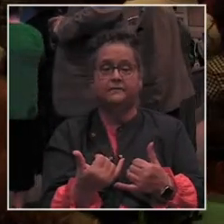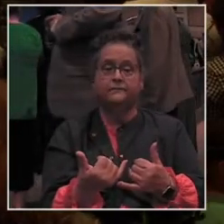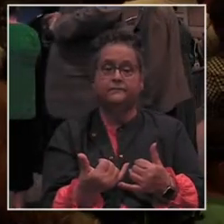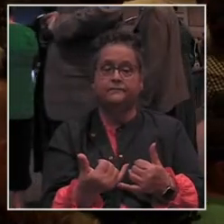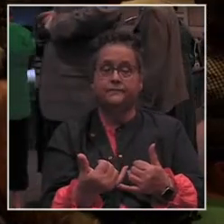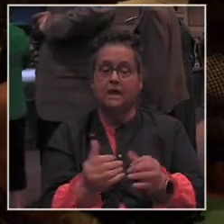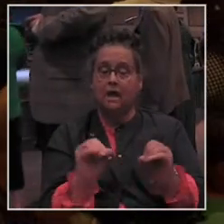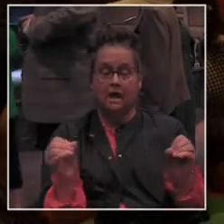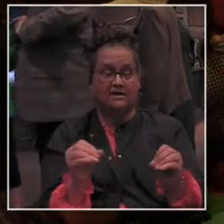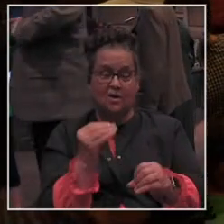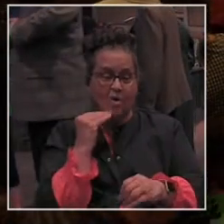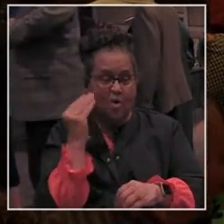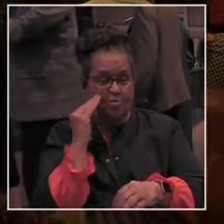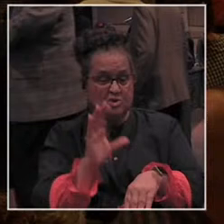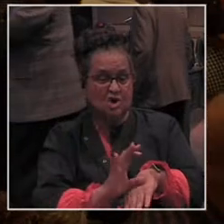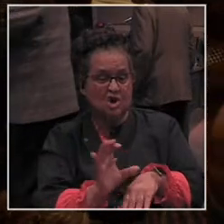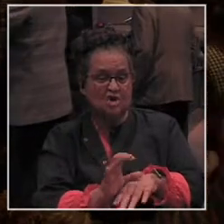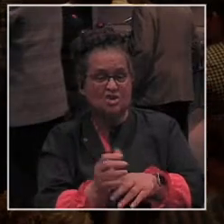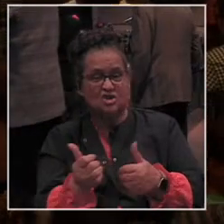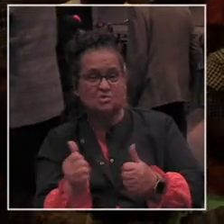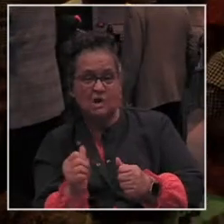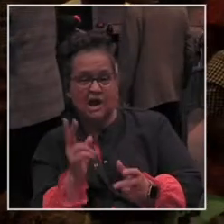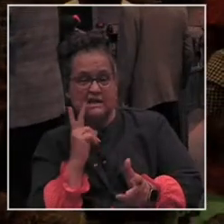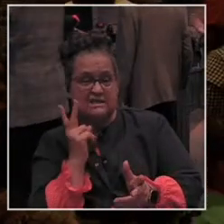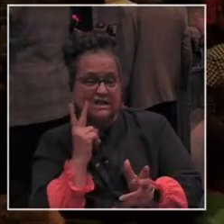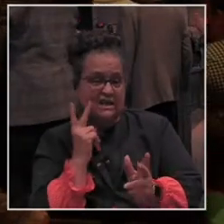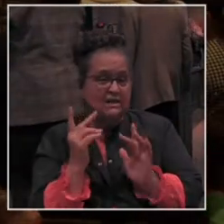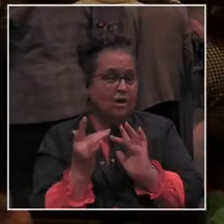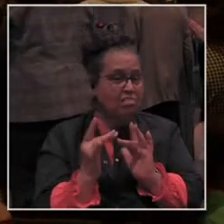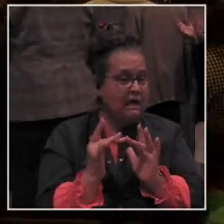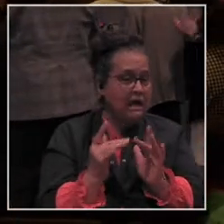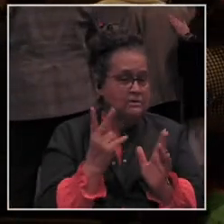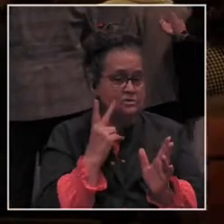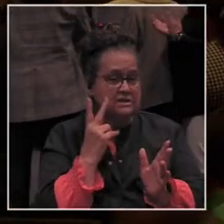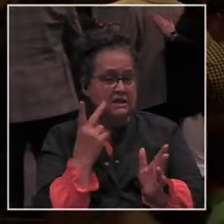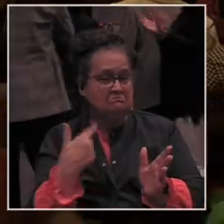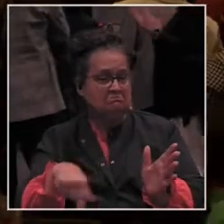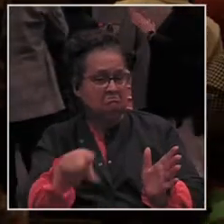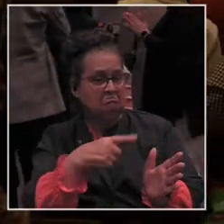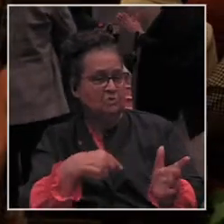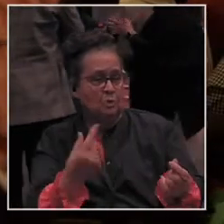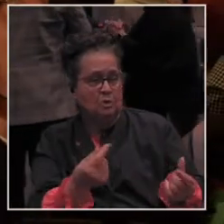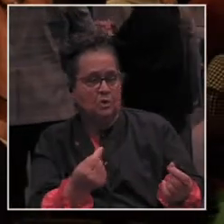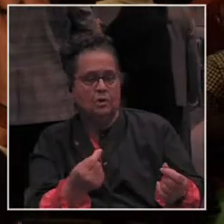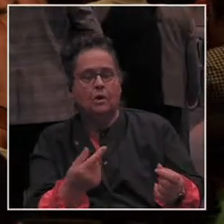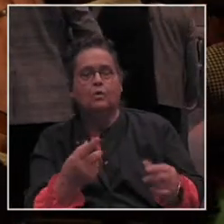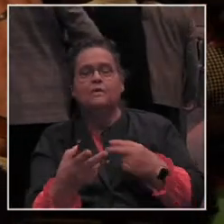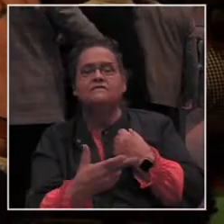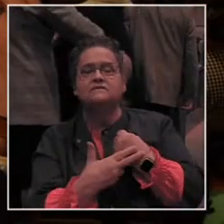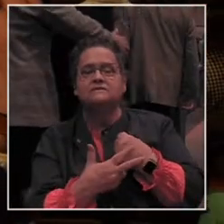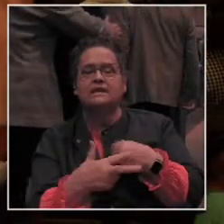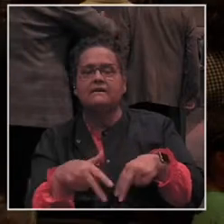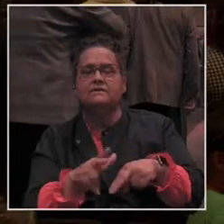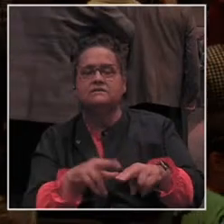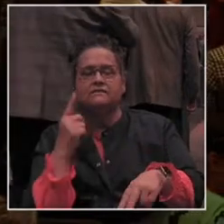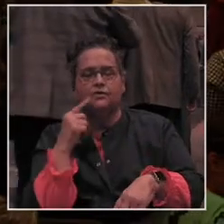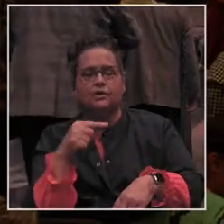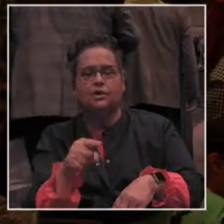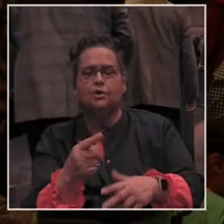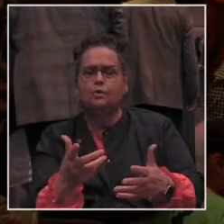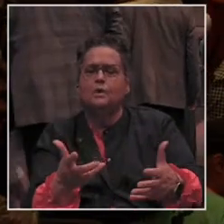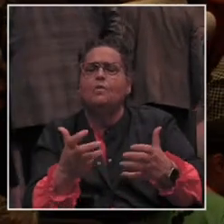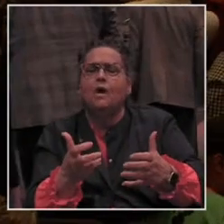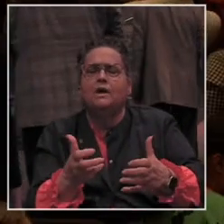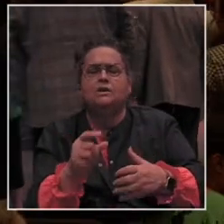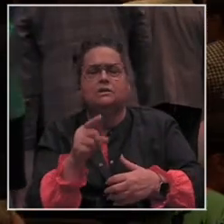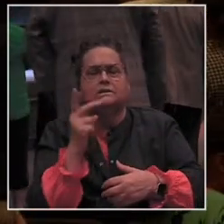don't have a home church. Maybe you're kind of trying this out online to see what the sanctuary is all about. I want you to know we've saved you a seat. We would love nothing